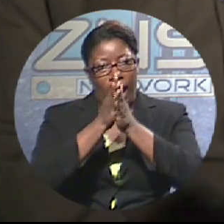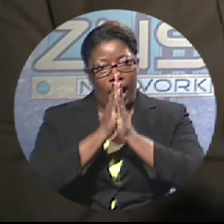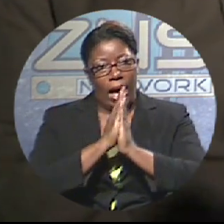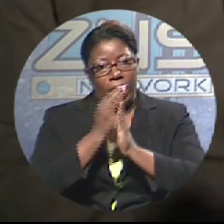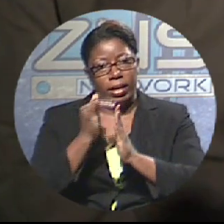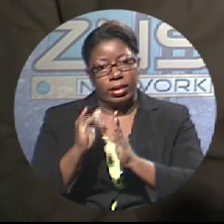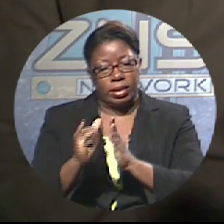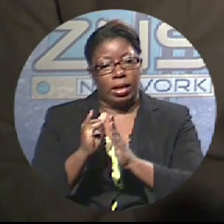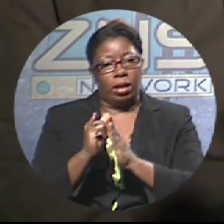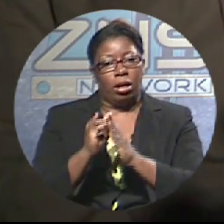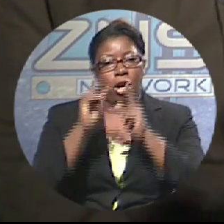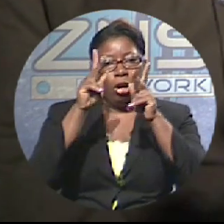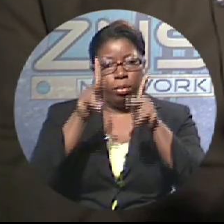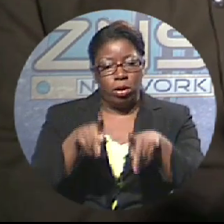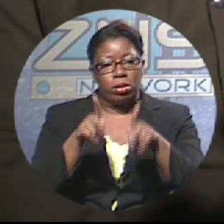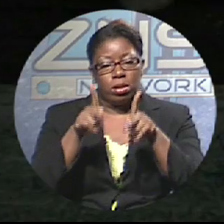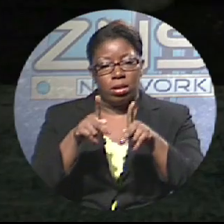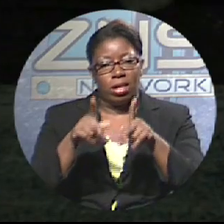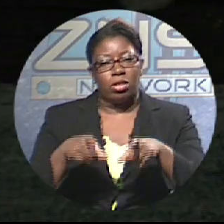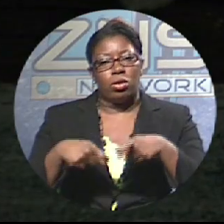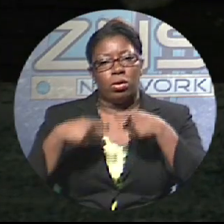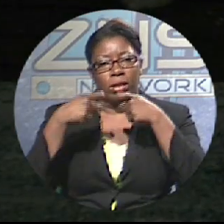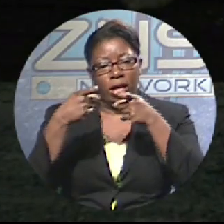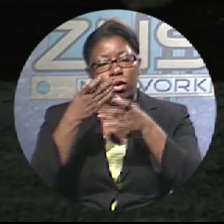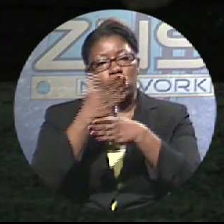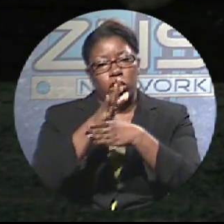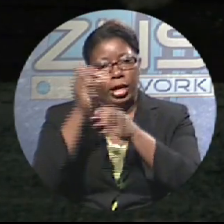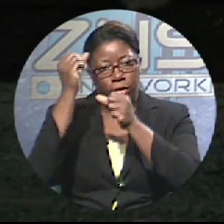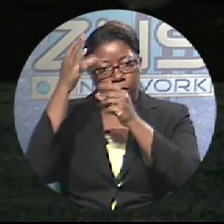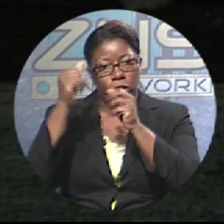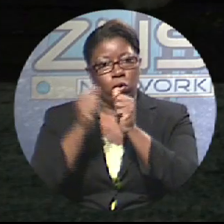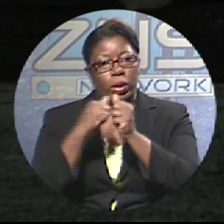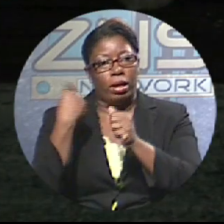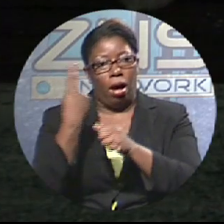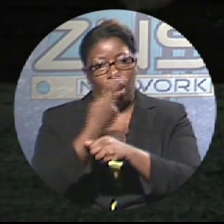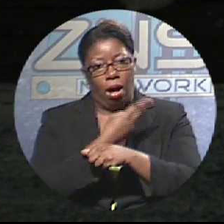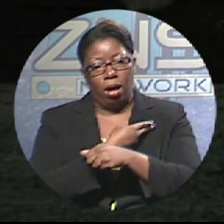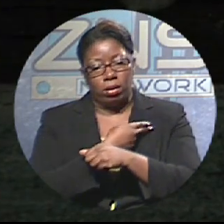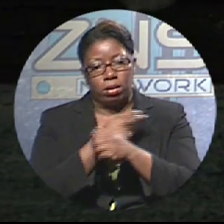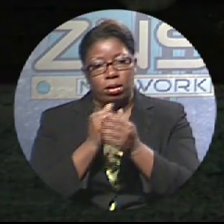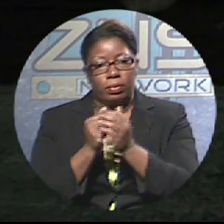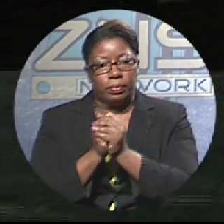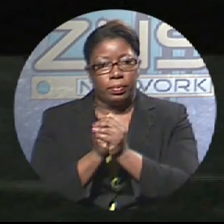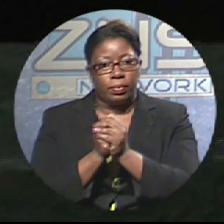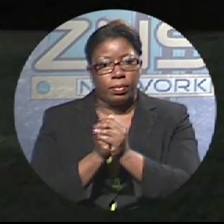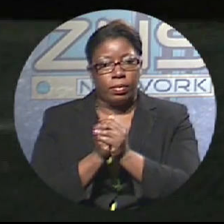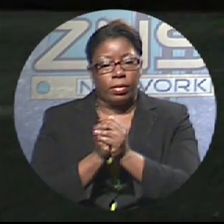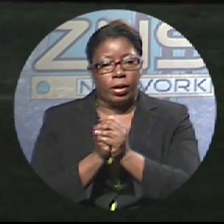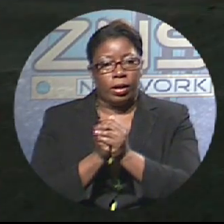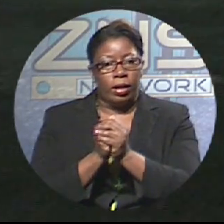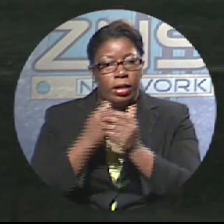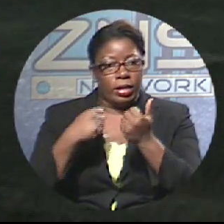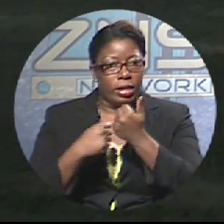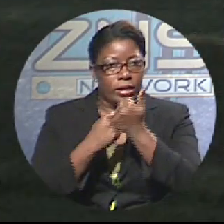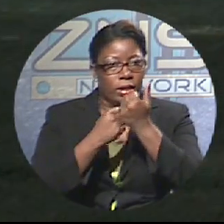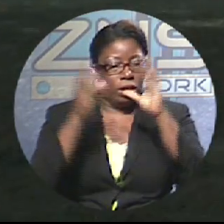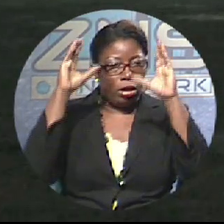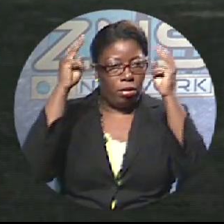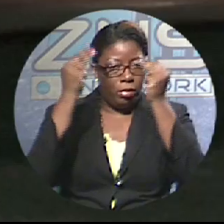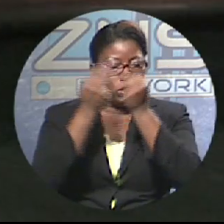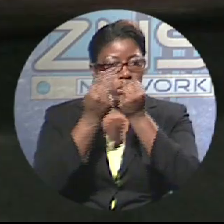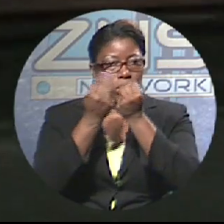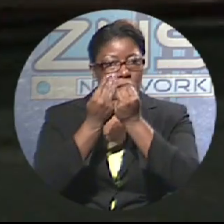this information to provide us with the information. And with three murders just 2 days into the new year, the assistant commissioner says police are